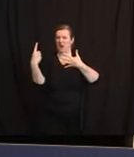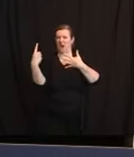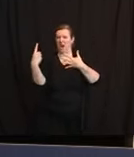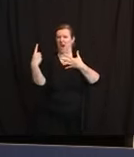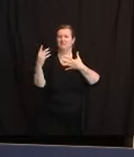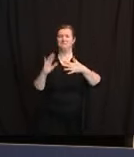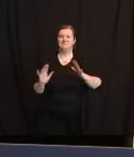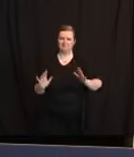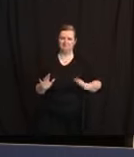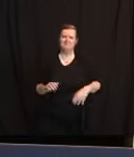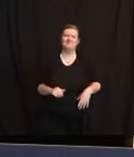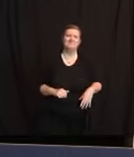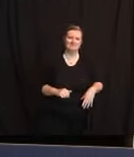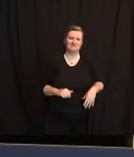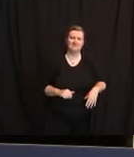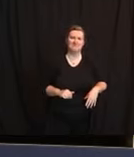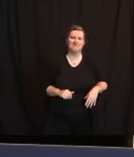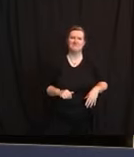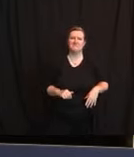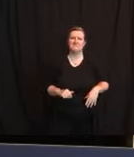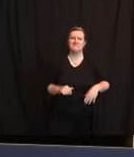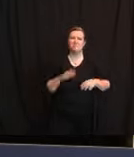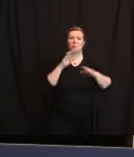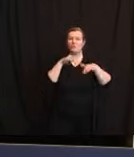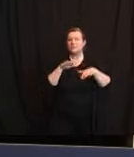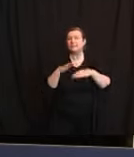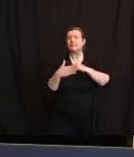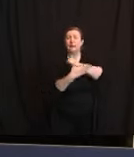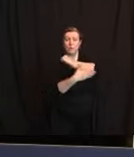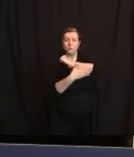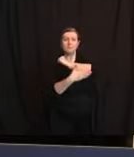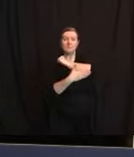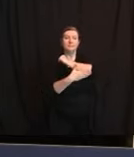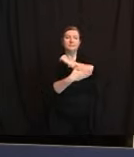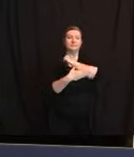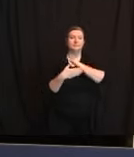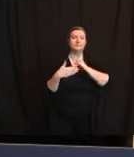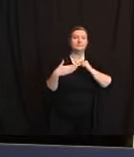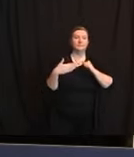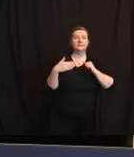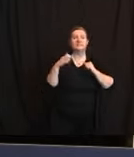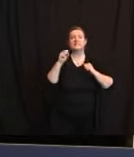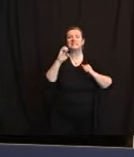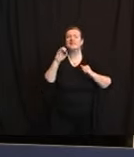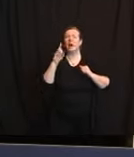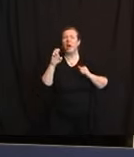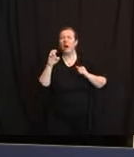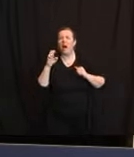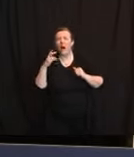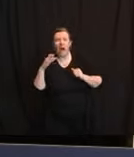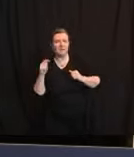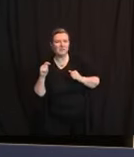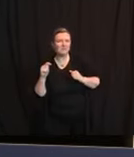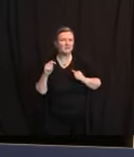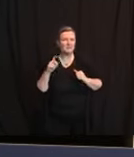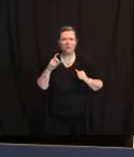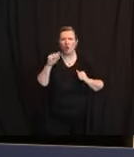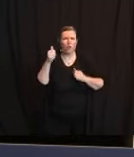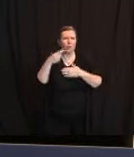this is with Ocean City, Strathmere, and Sea Isle, is to have a dry run this Saturday for